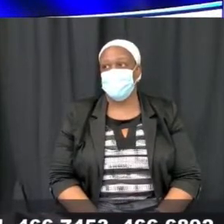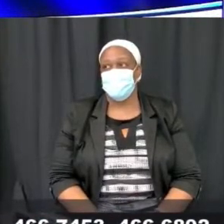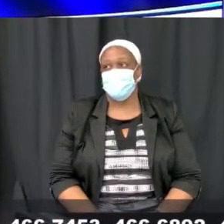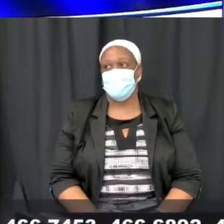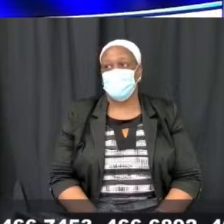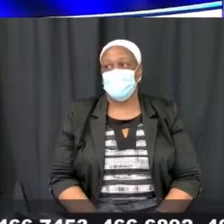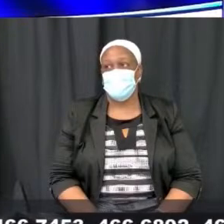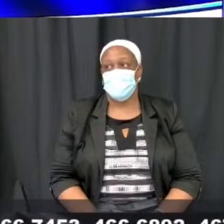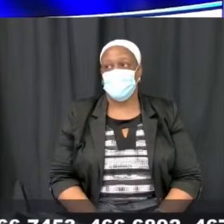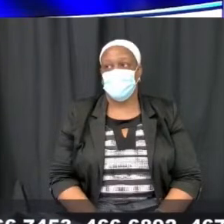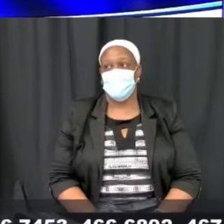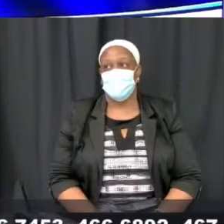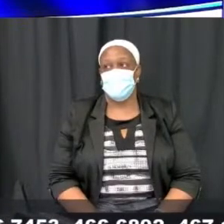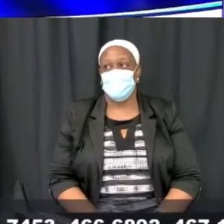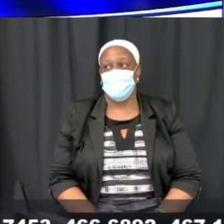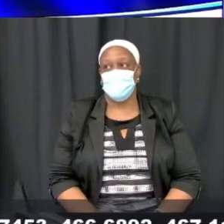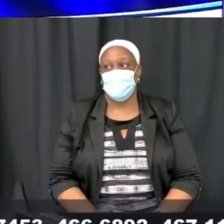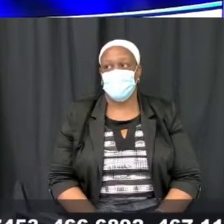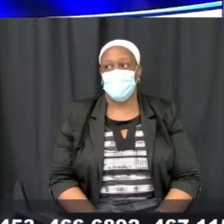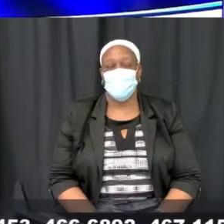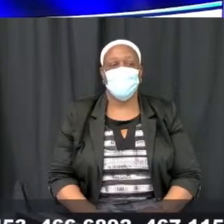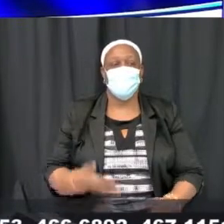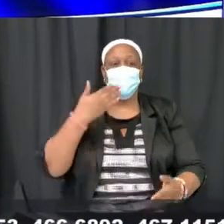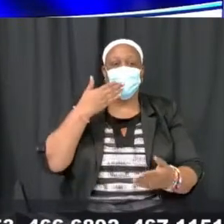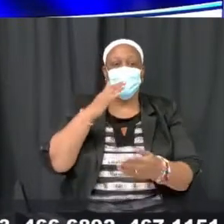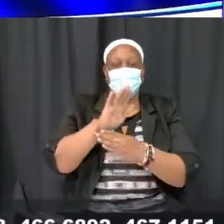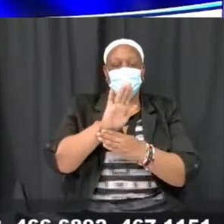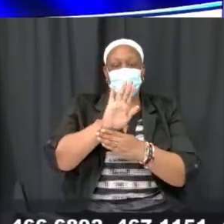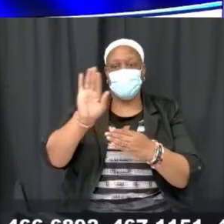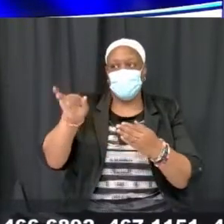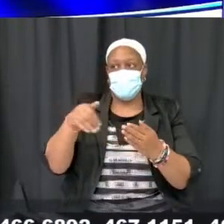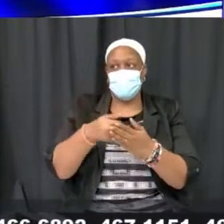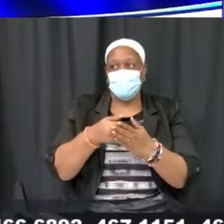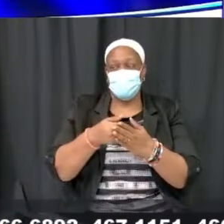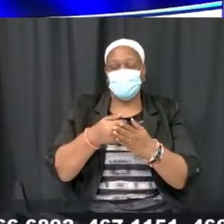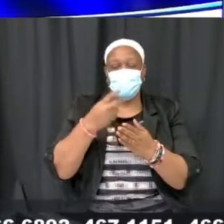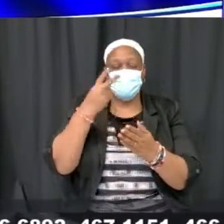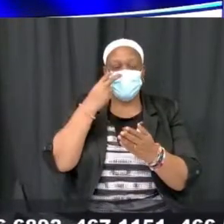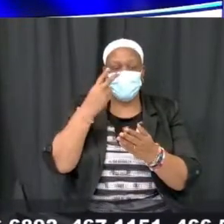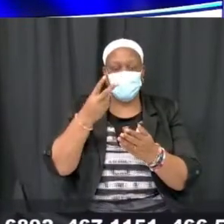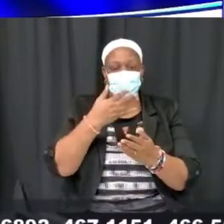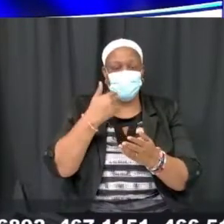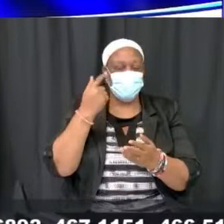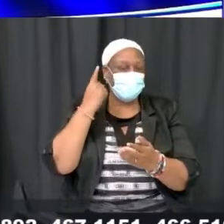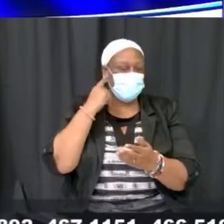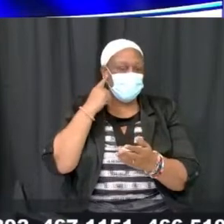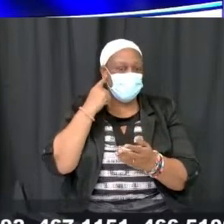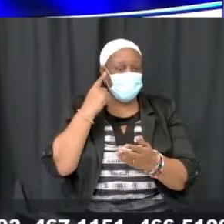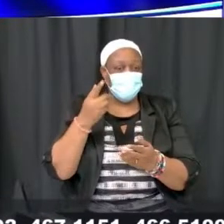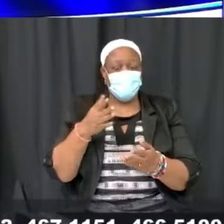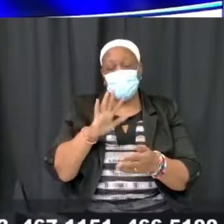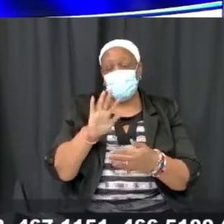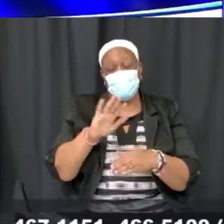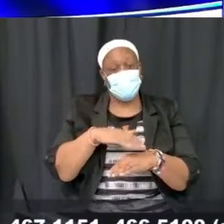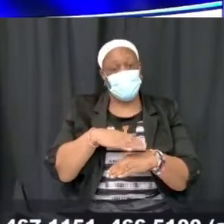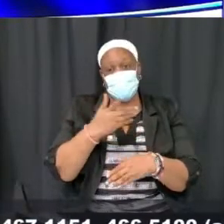Thank you very much, Mr. Williams. A pleasant good afternoon to all listening to this broadcast via whatever means.